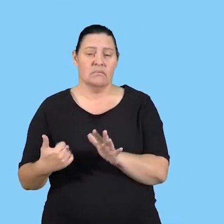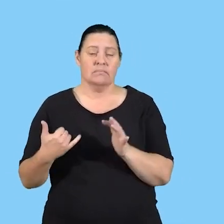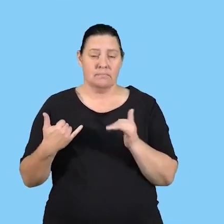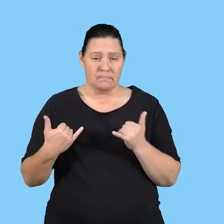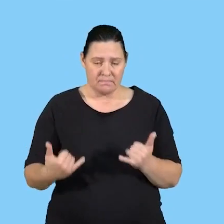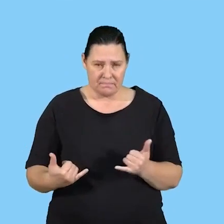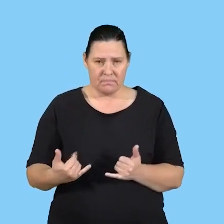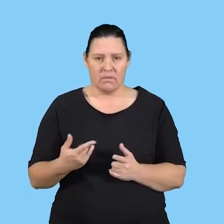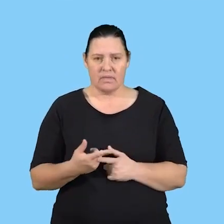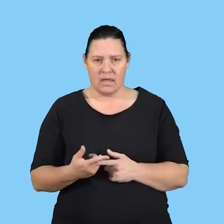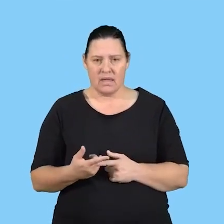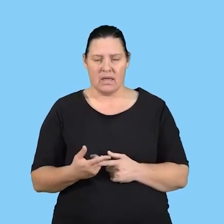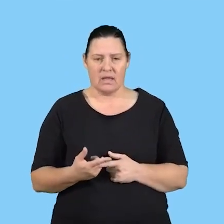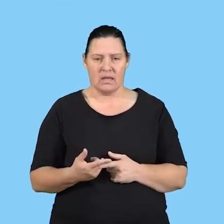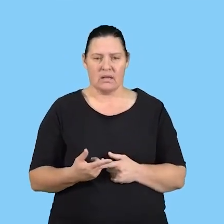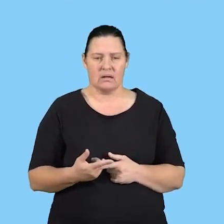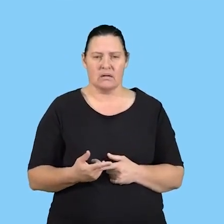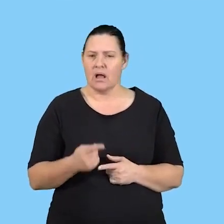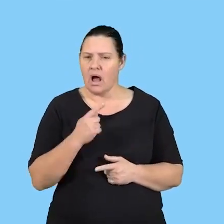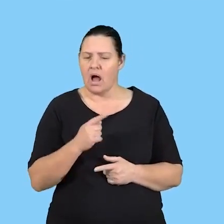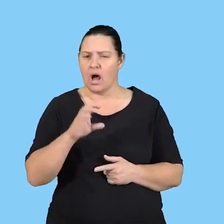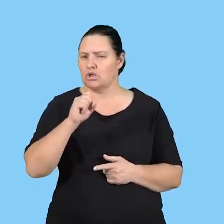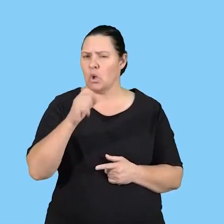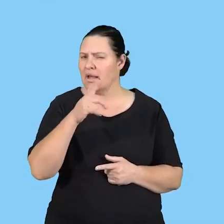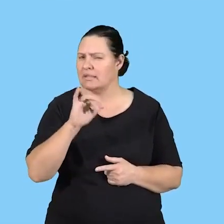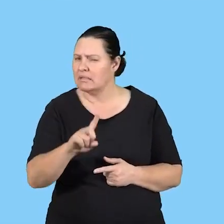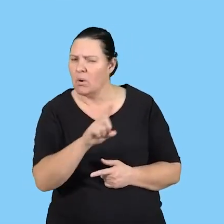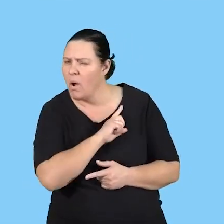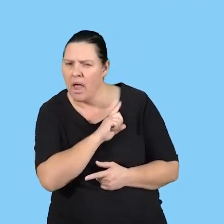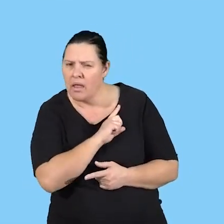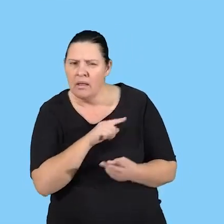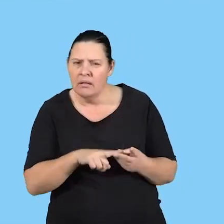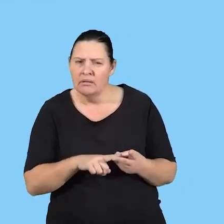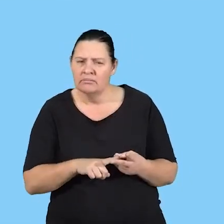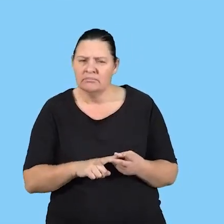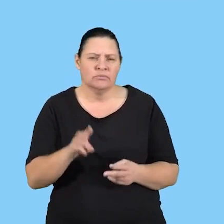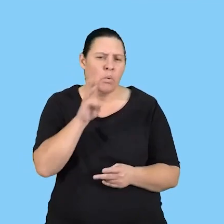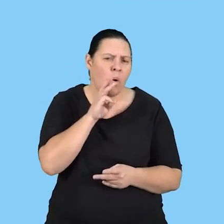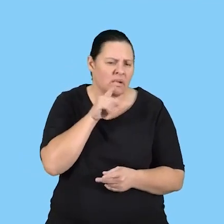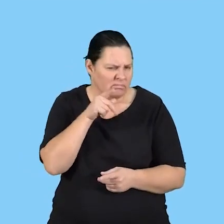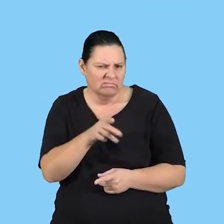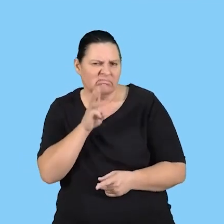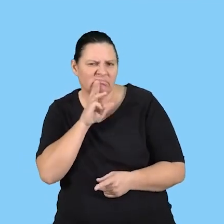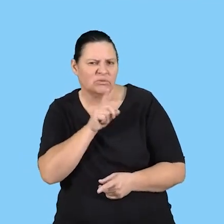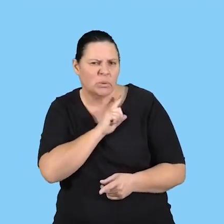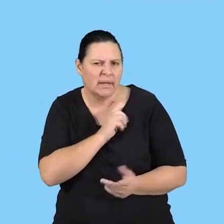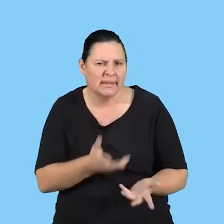to what makes a solid and what makes a liquid.